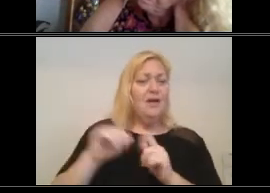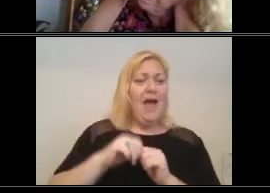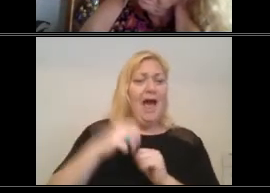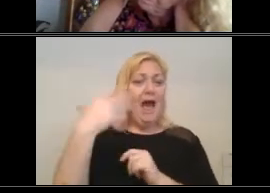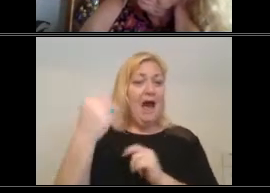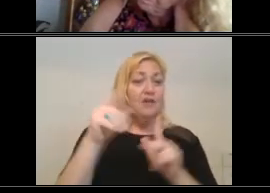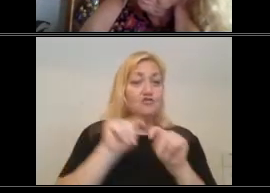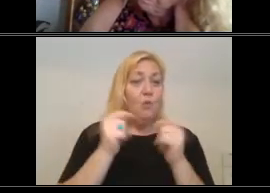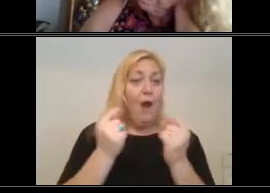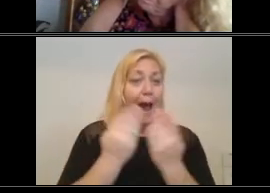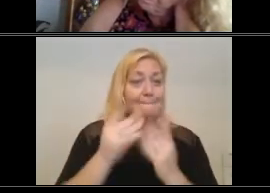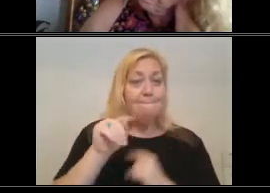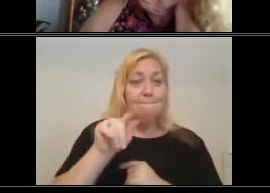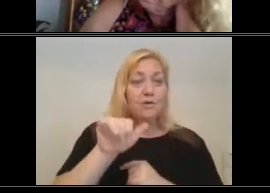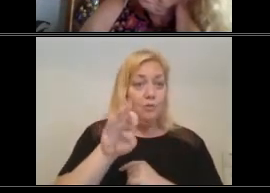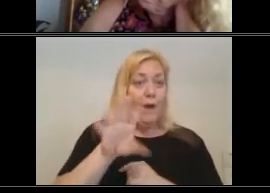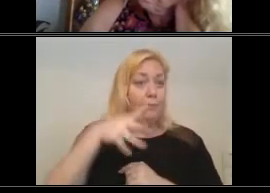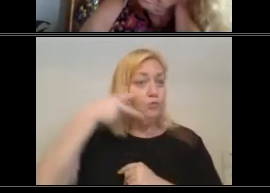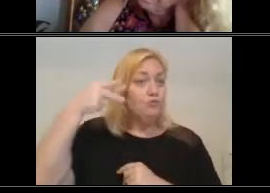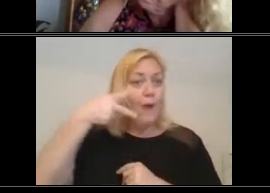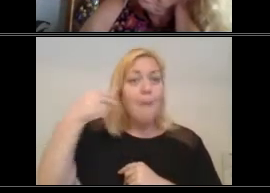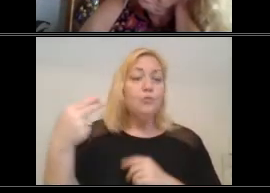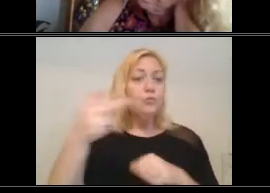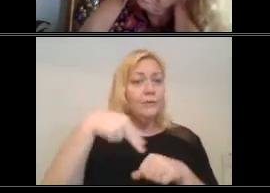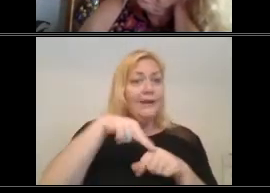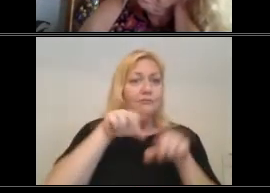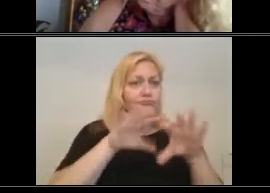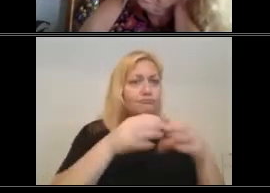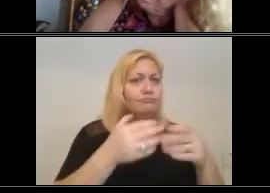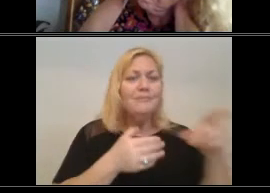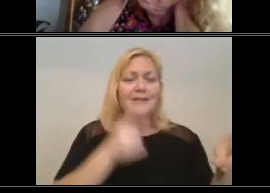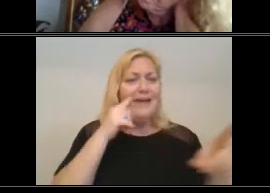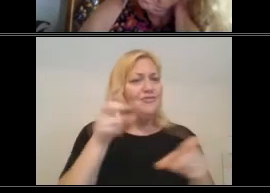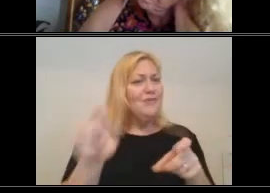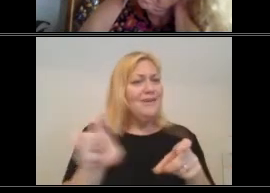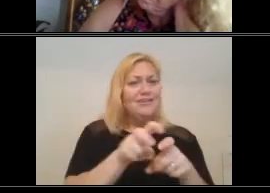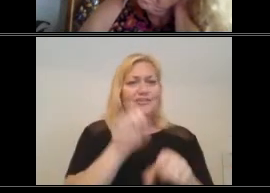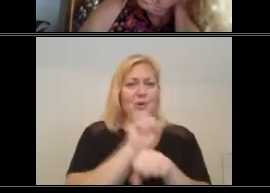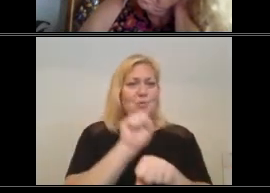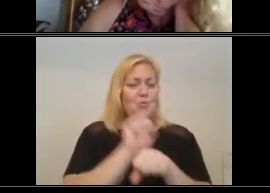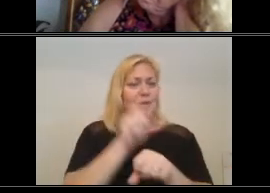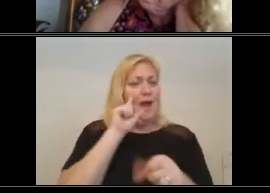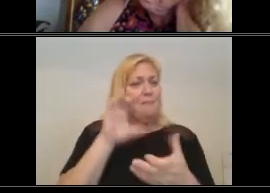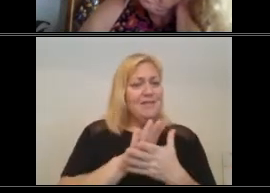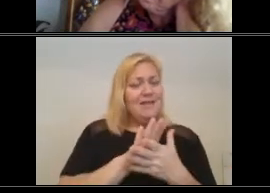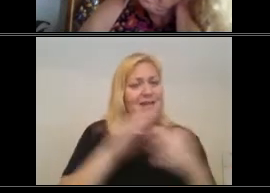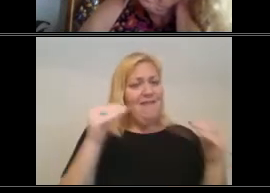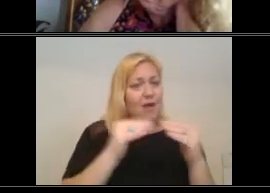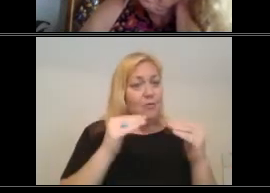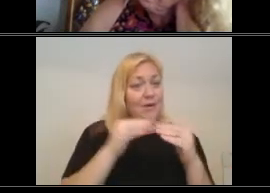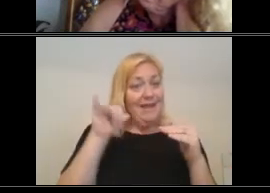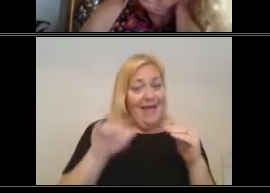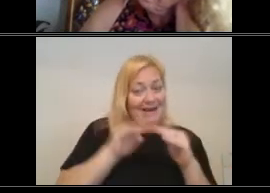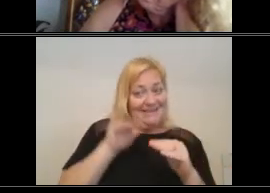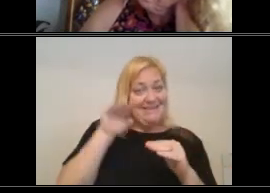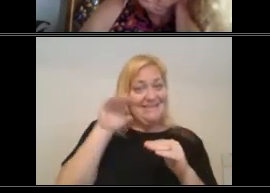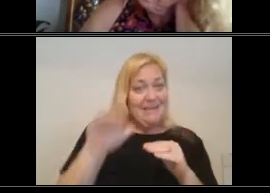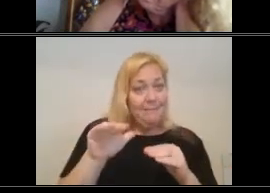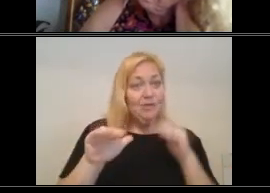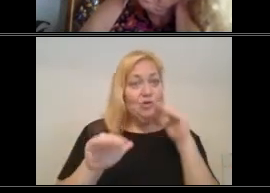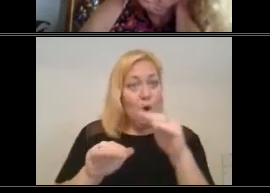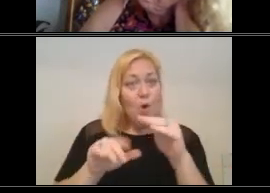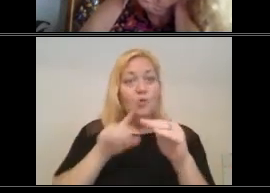tribal nations, absolutely. But it's a transitionary word, because I really believe that equity is a stepping stone to really living